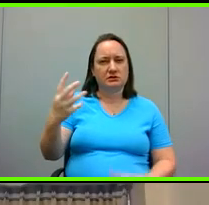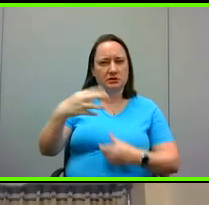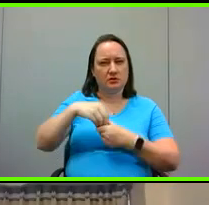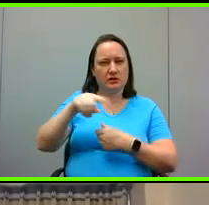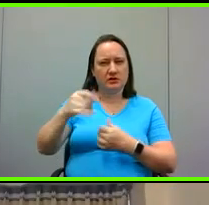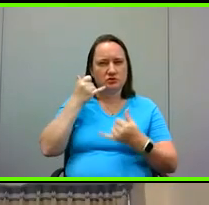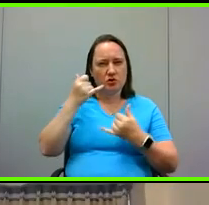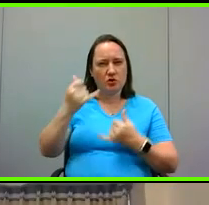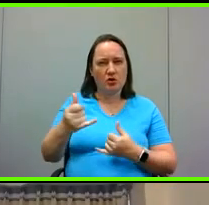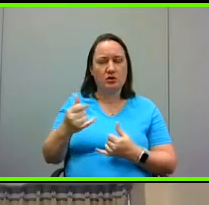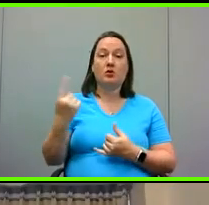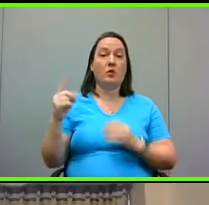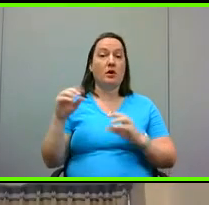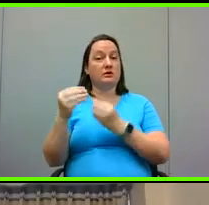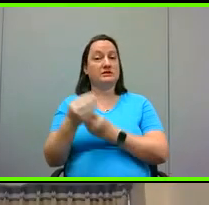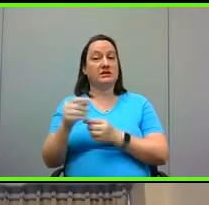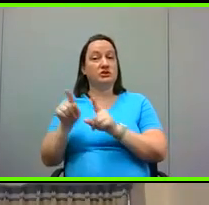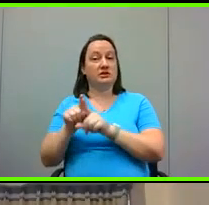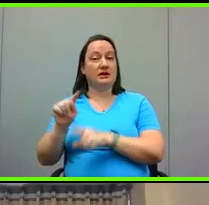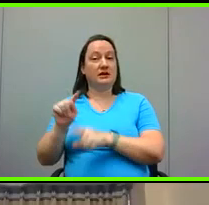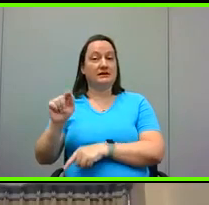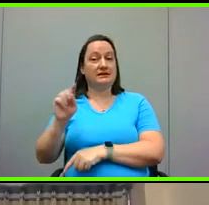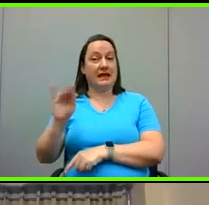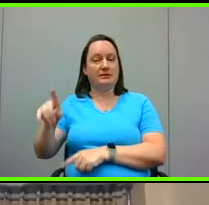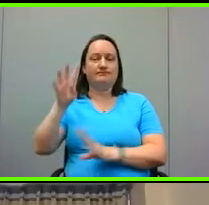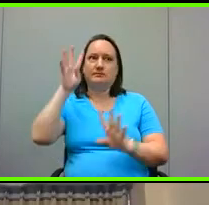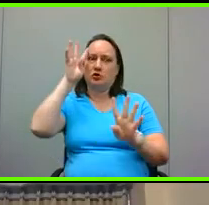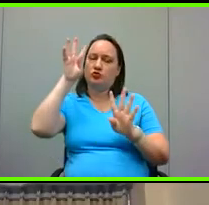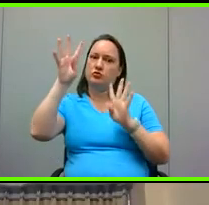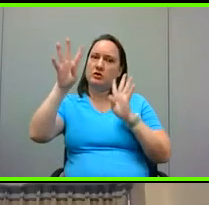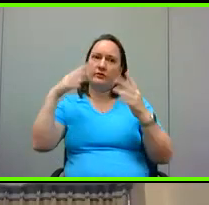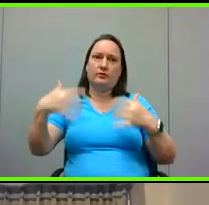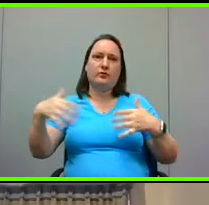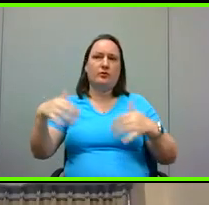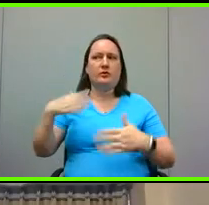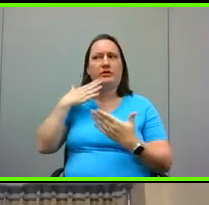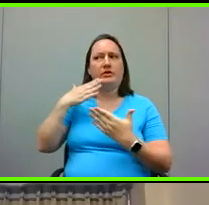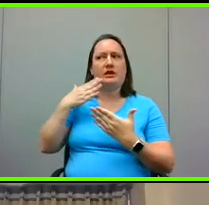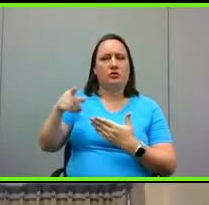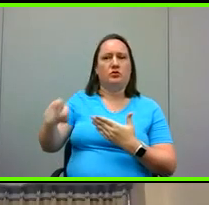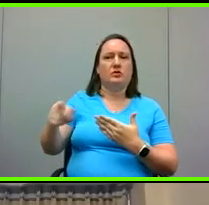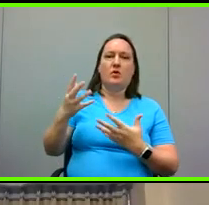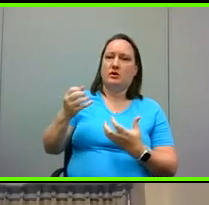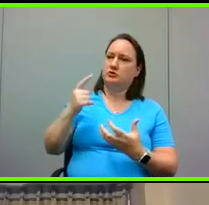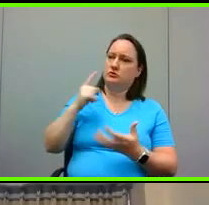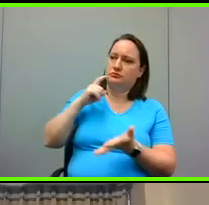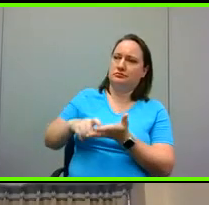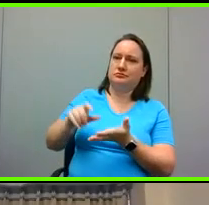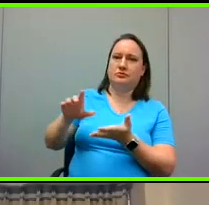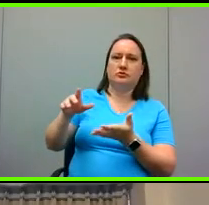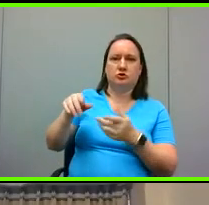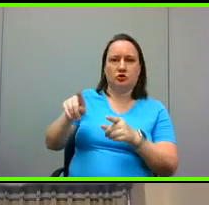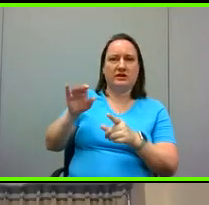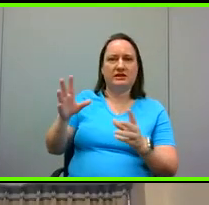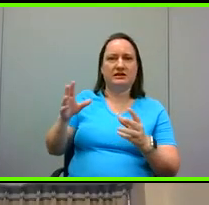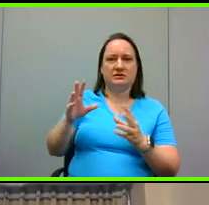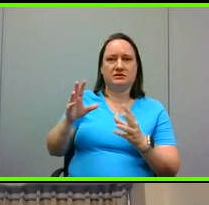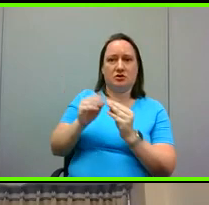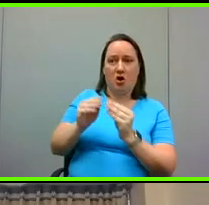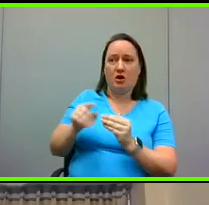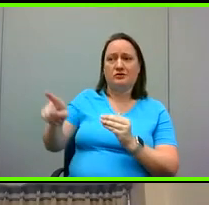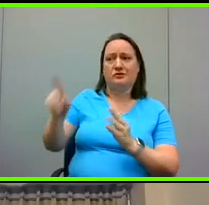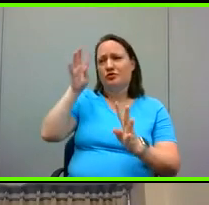Tammy's was so creative, and I want to thank you on this call, Tammy, for your creativity and still delivering services